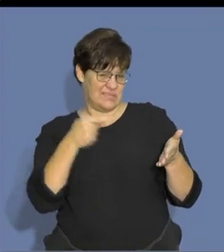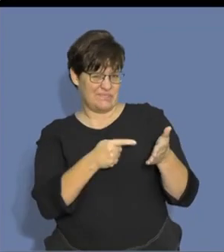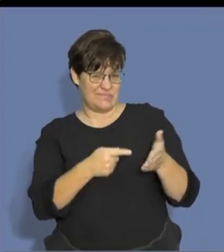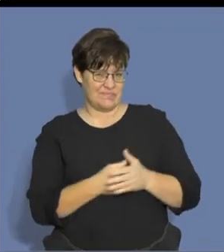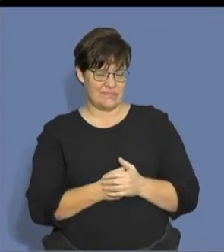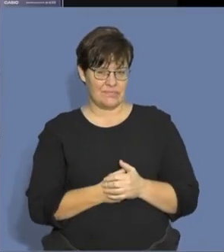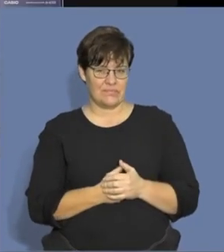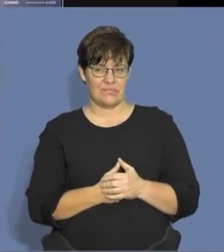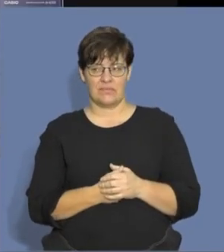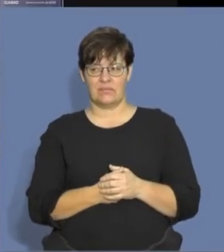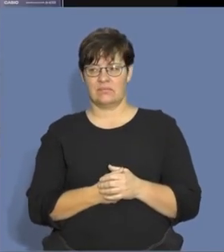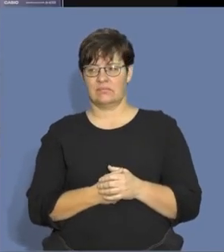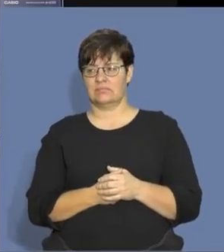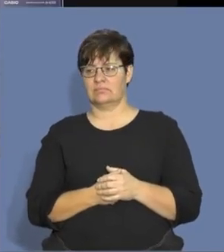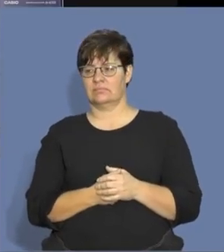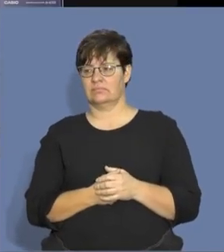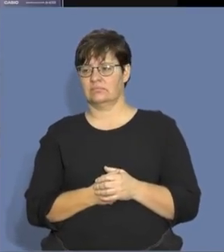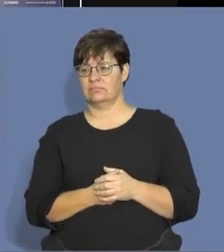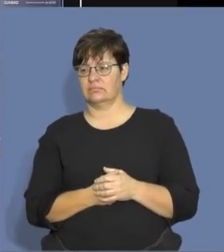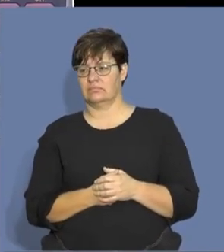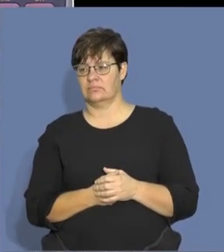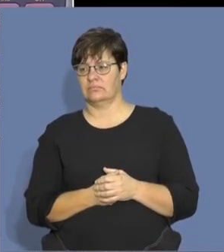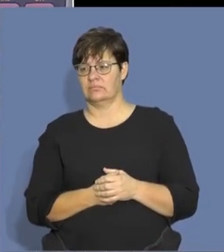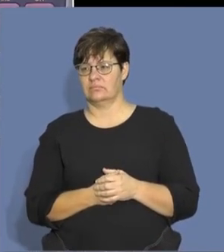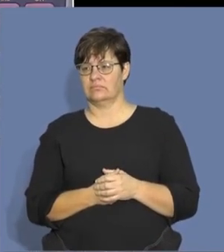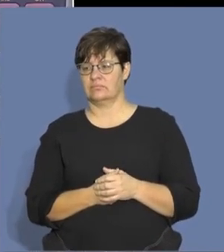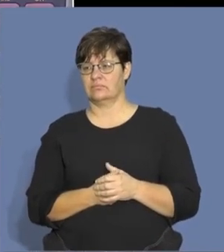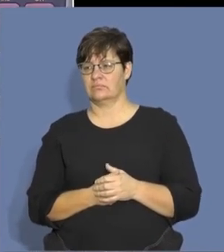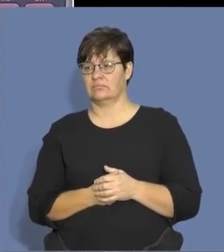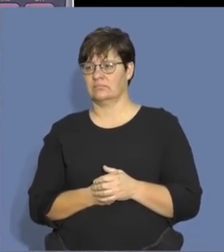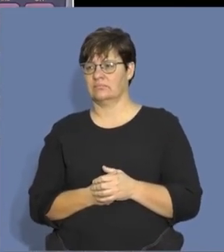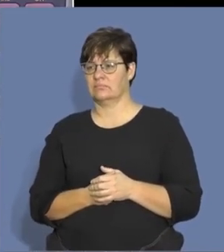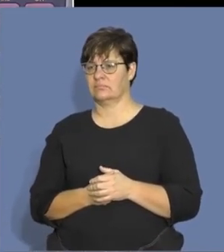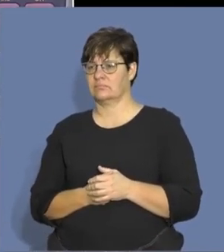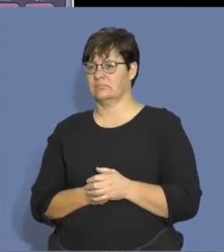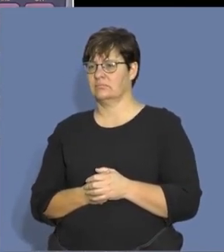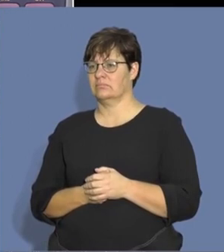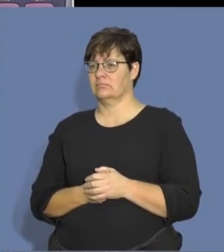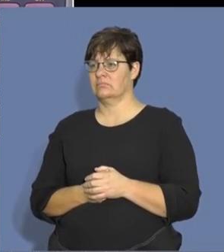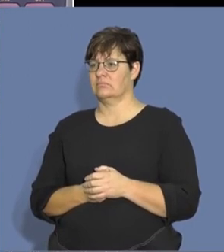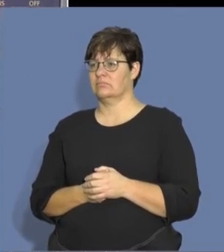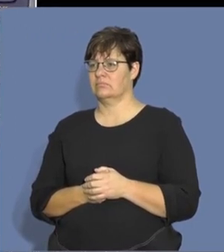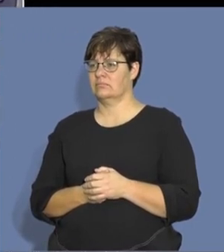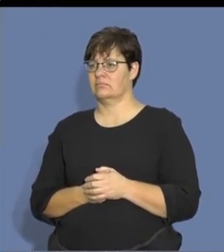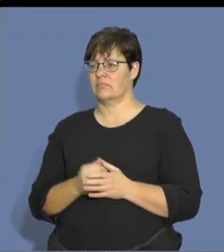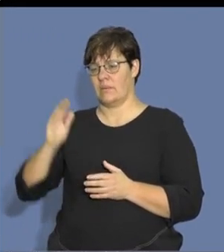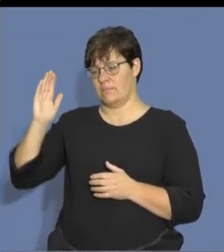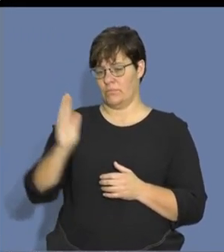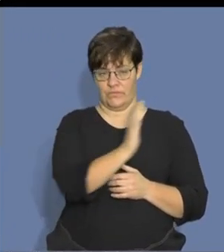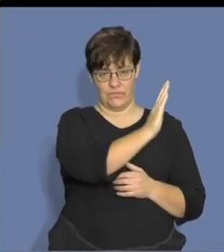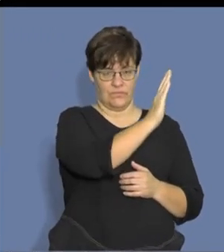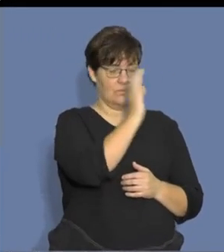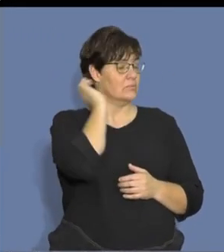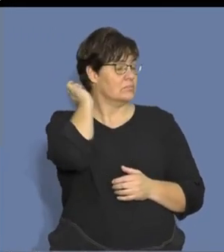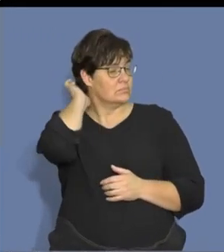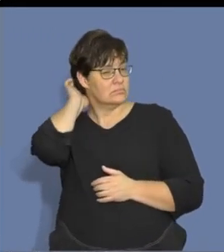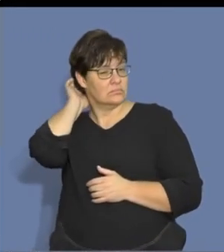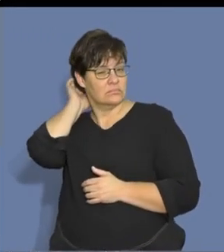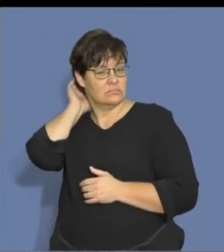So I'm going to take out my calculator, which is here, and I'm going to go and move it to